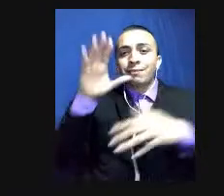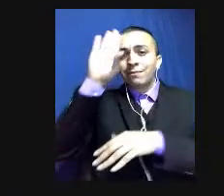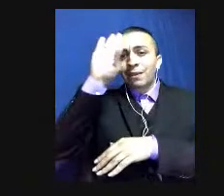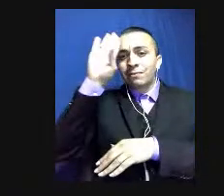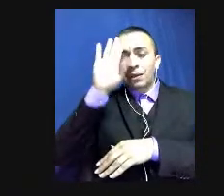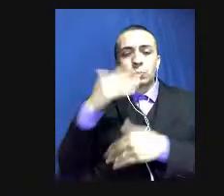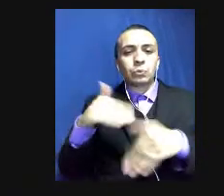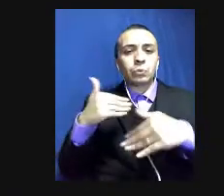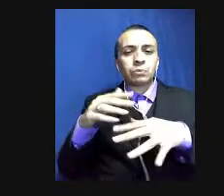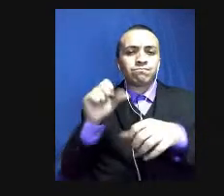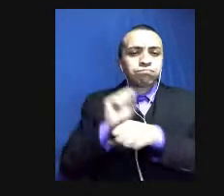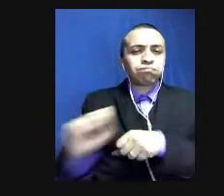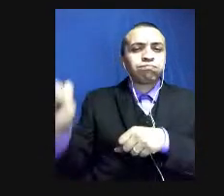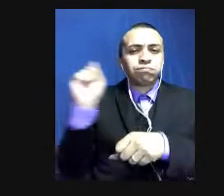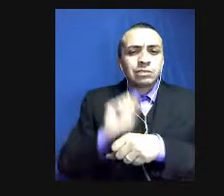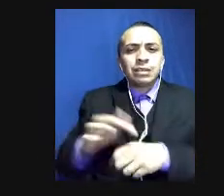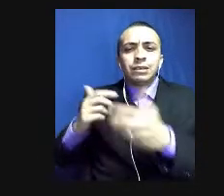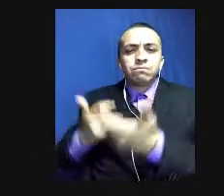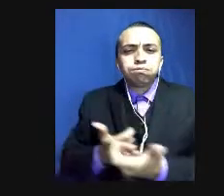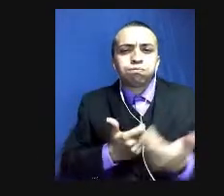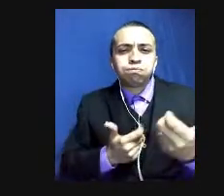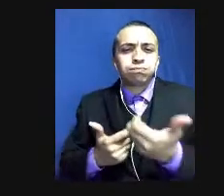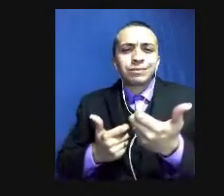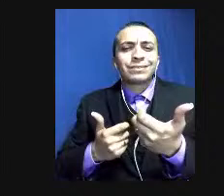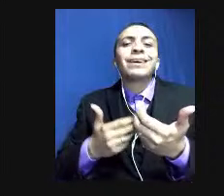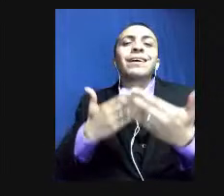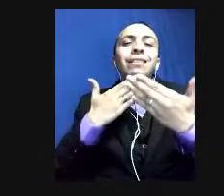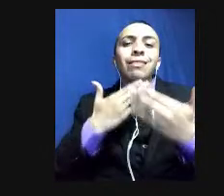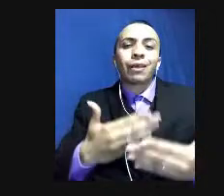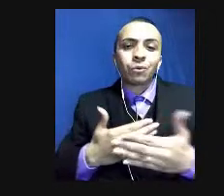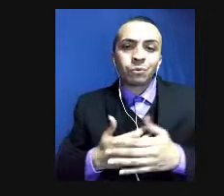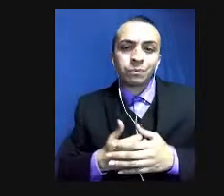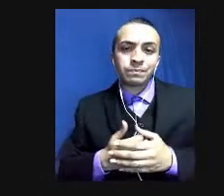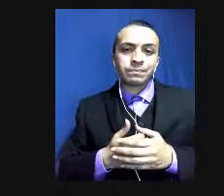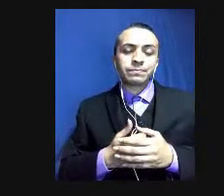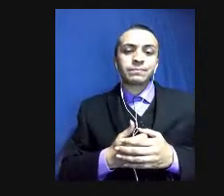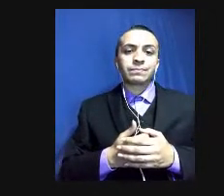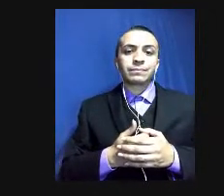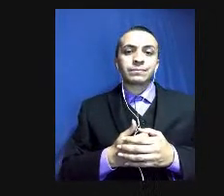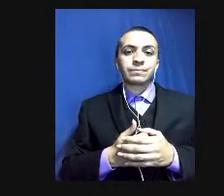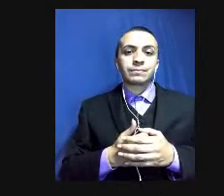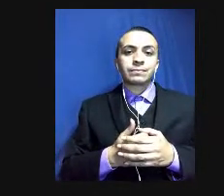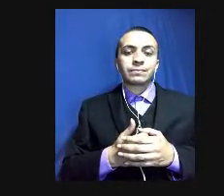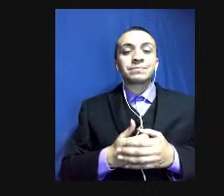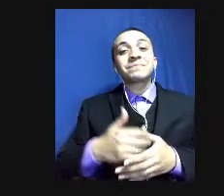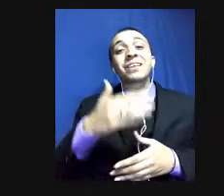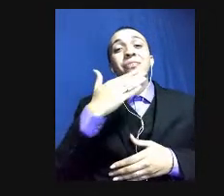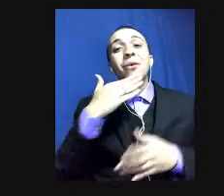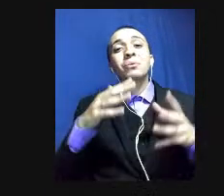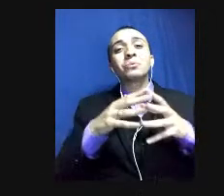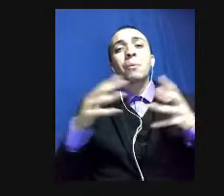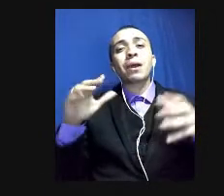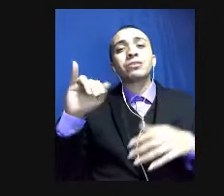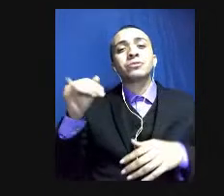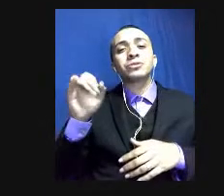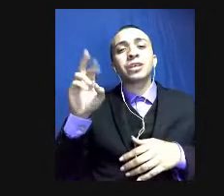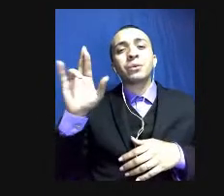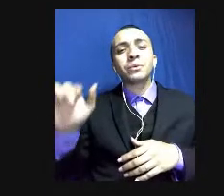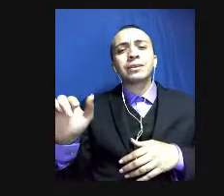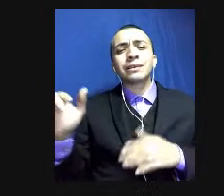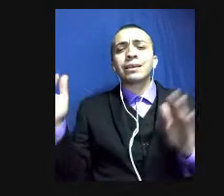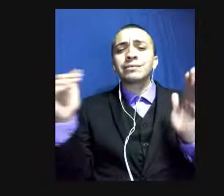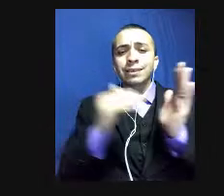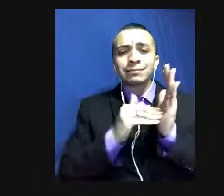And thank you. Thank you so much, Jerry. Again,